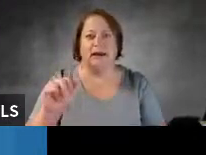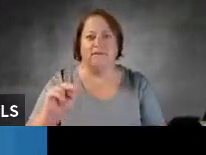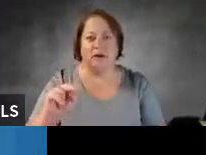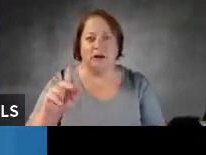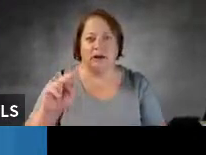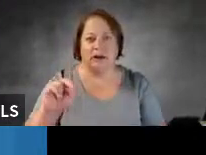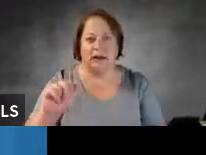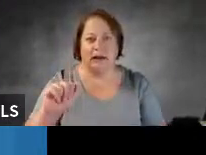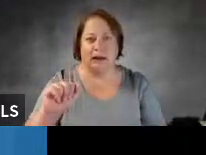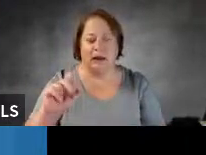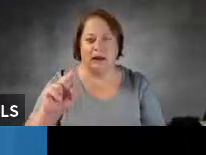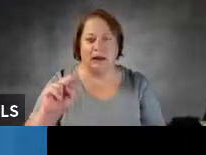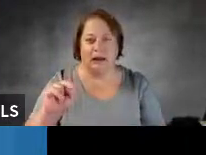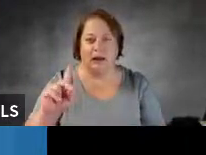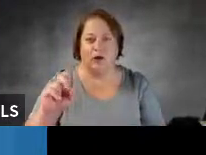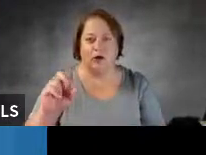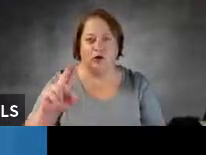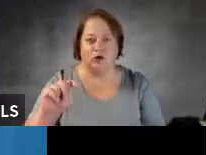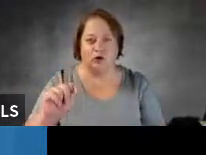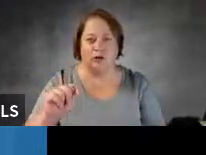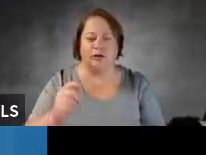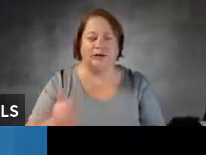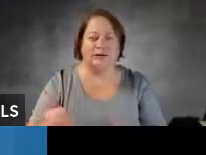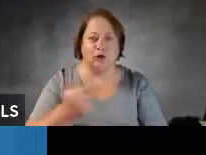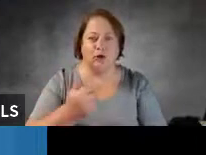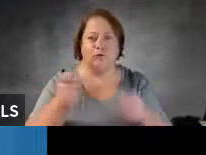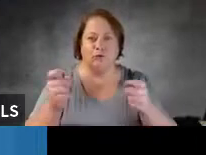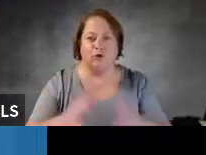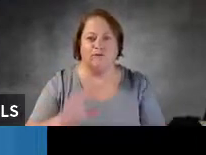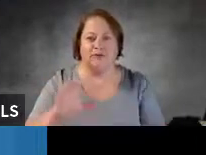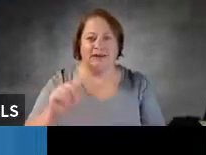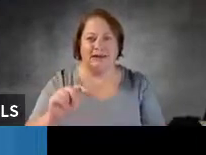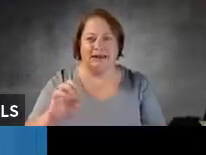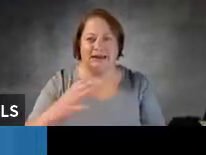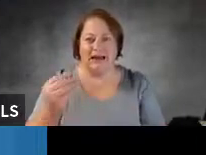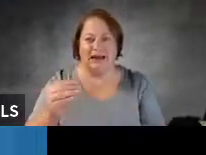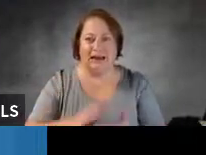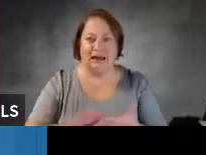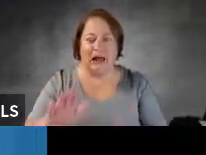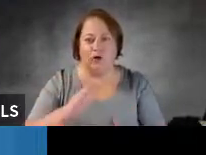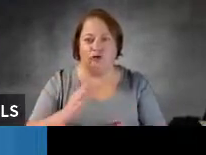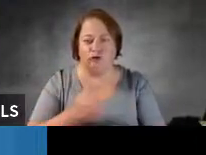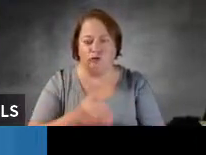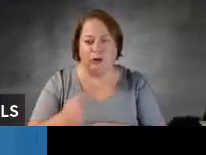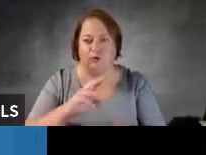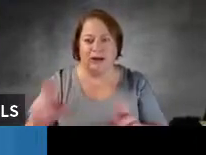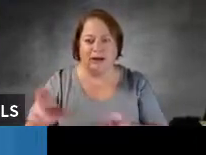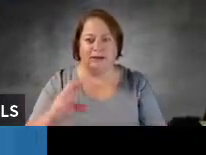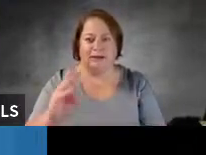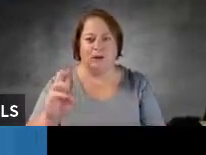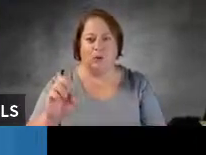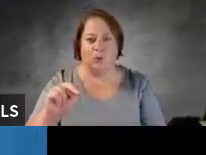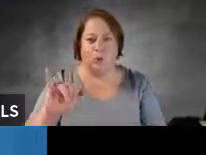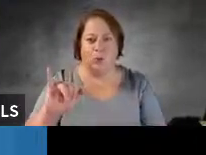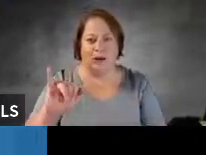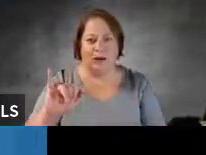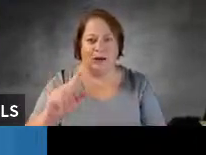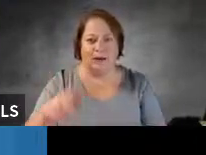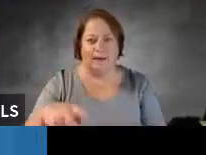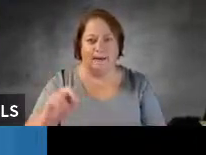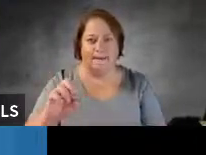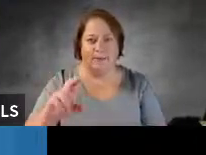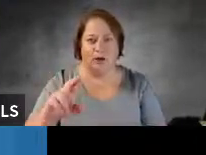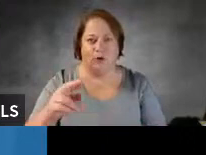Director of CTE and College and Career Readiness. And Wendy Pendergrass is our Chief Academic Officer. So